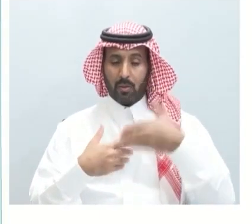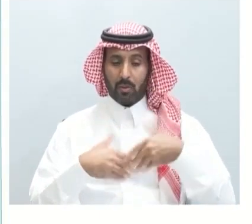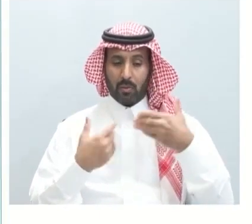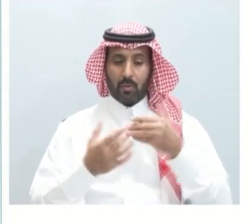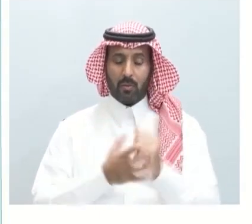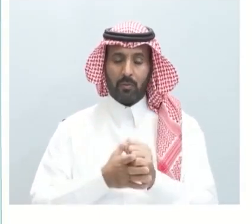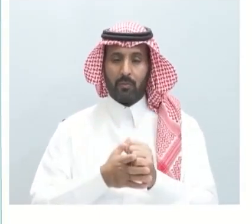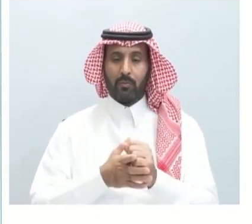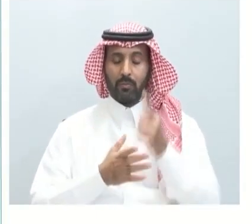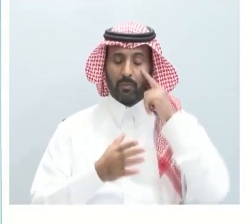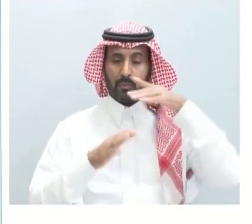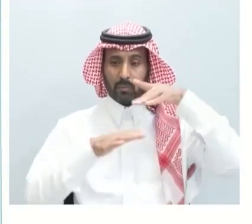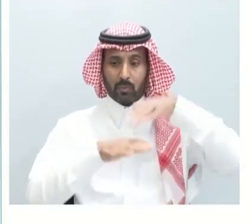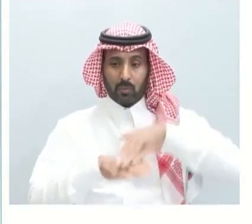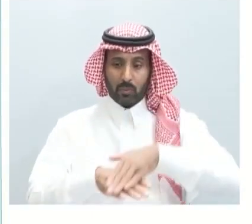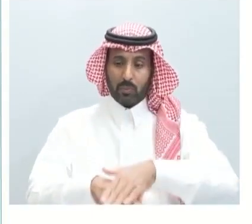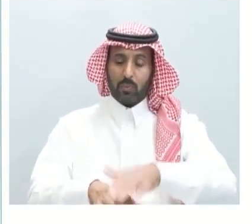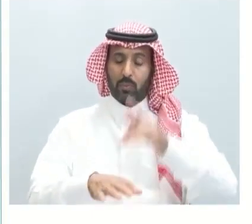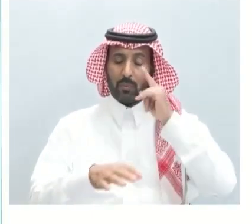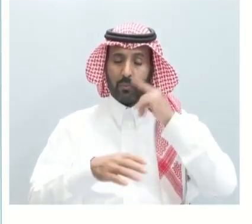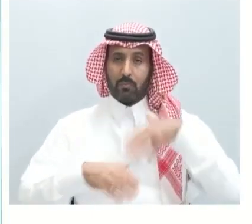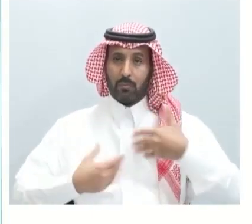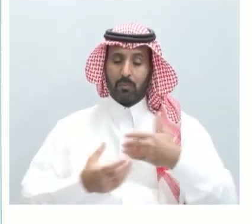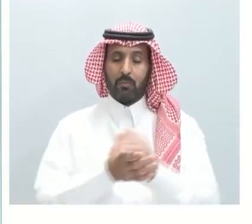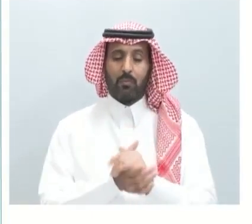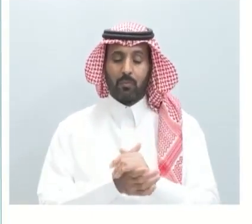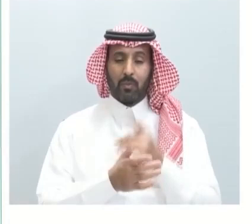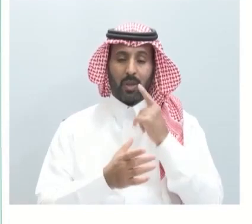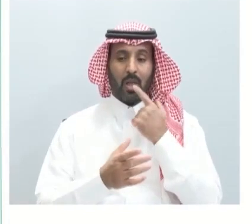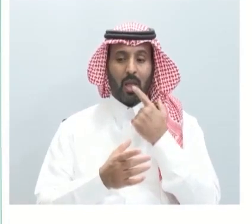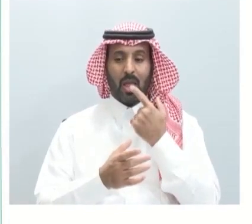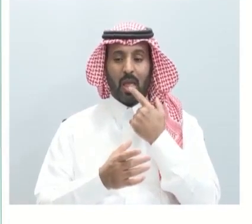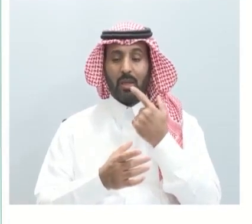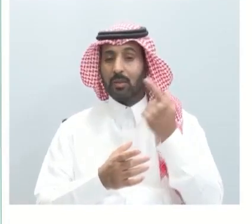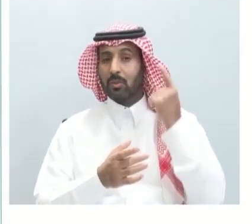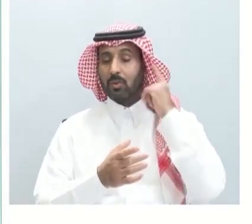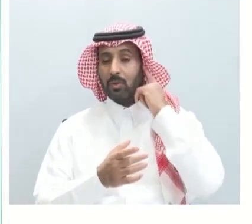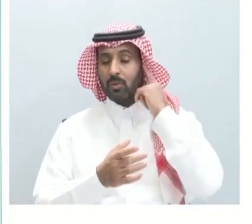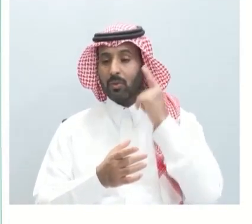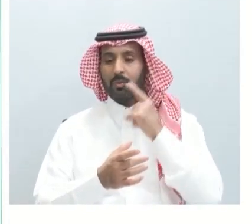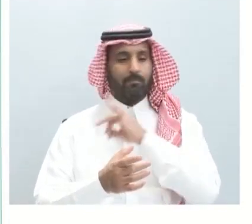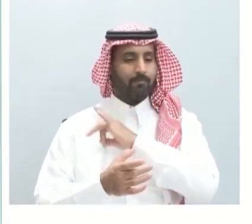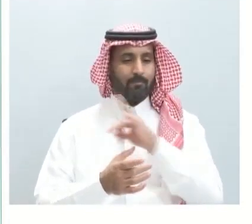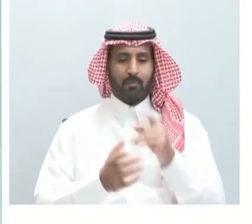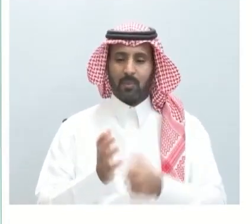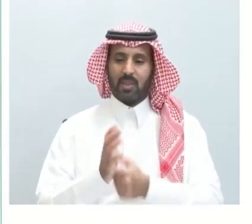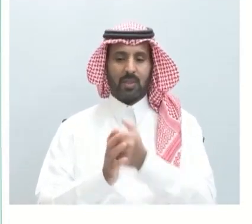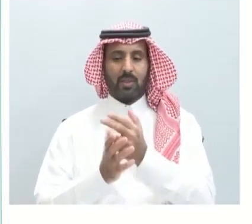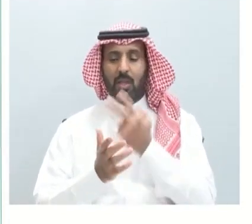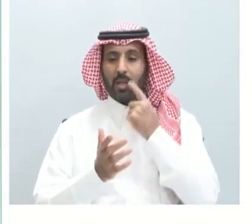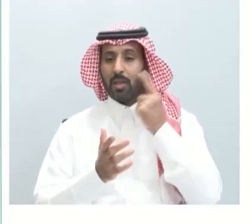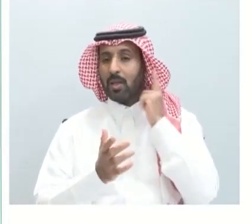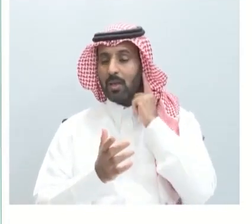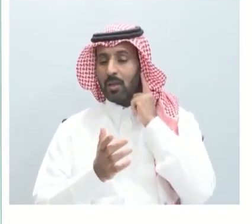is. Skydiving is exciting. Number seven, touching your ear with your tongue is impossible. Touching,